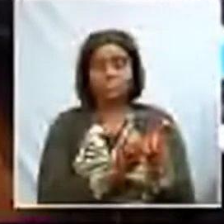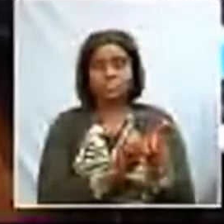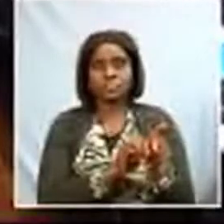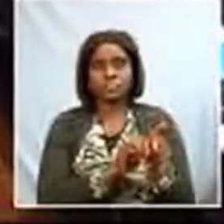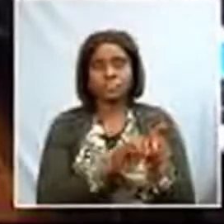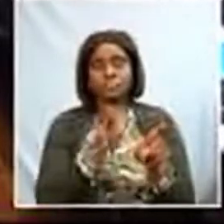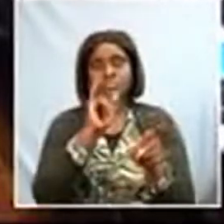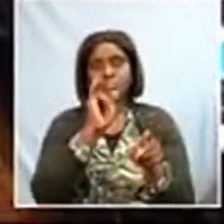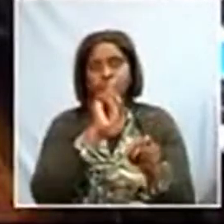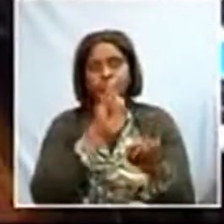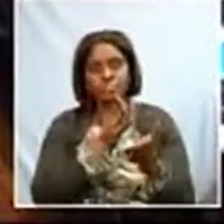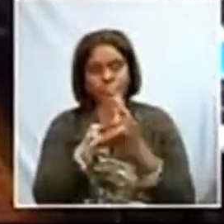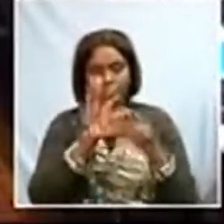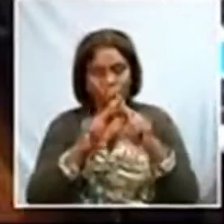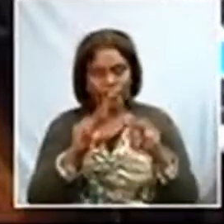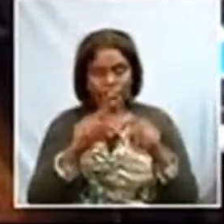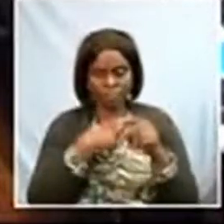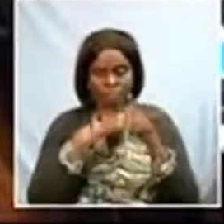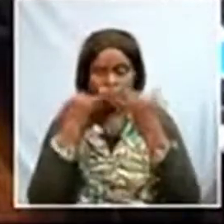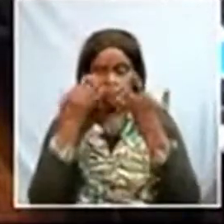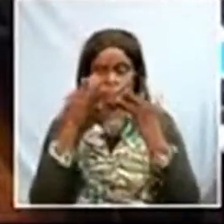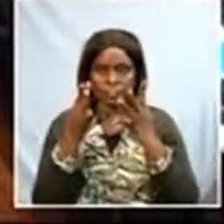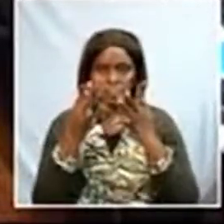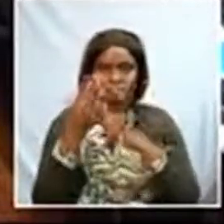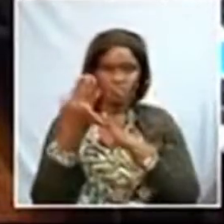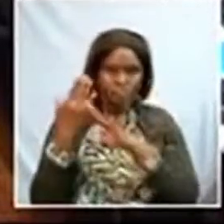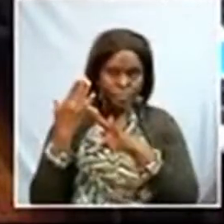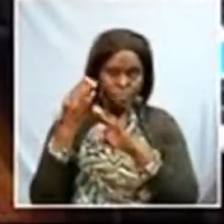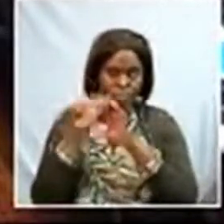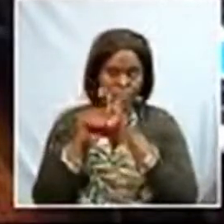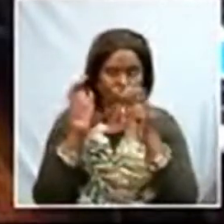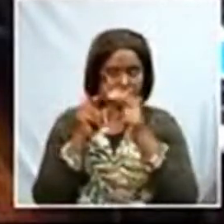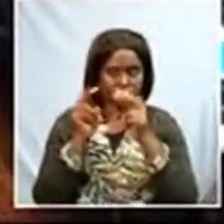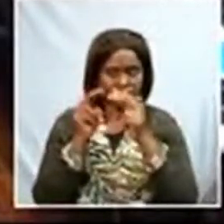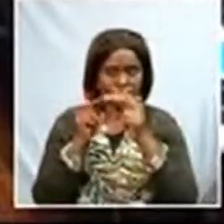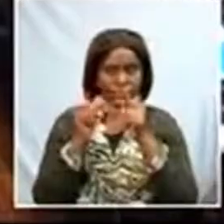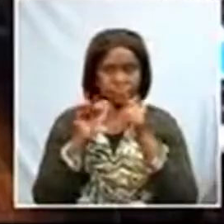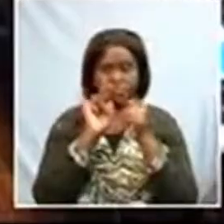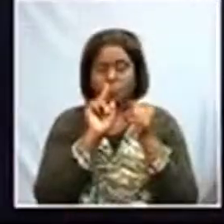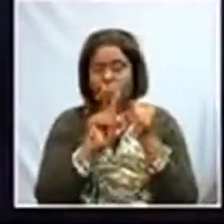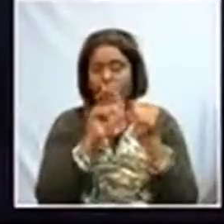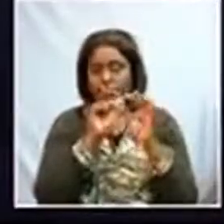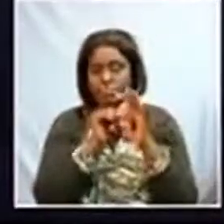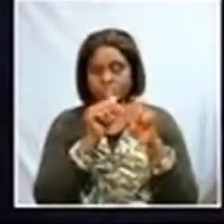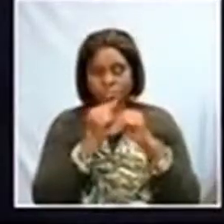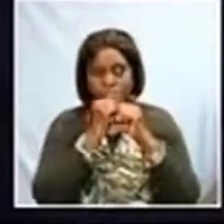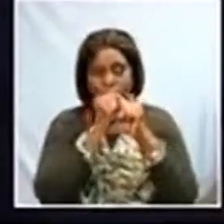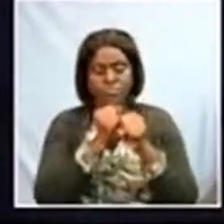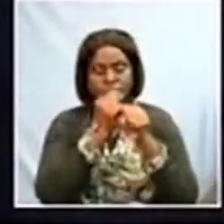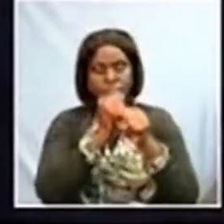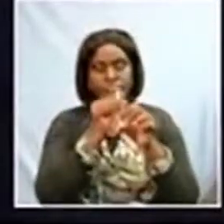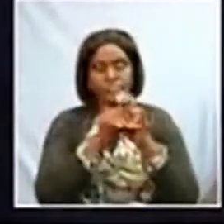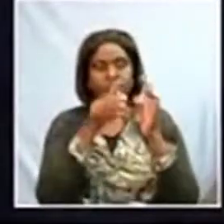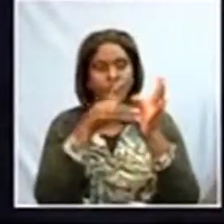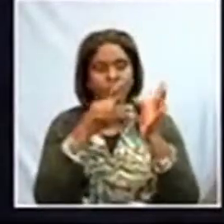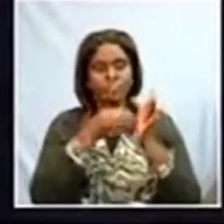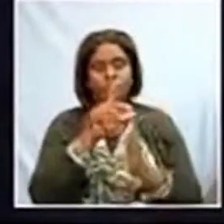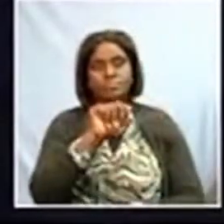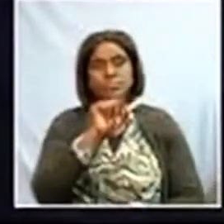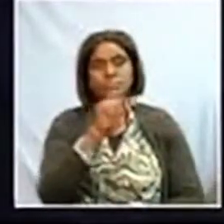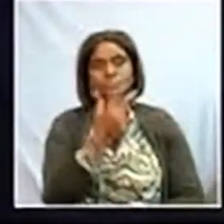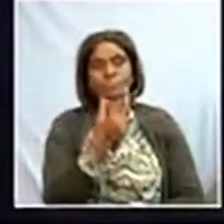Yeah, correct, Chair. As I mentioned earlier on in the contract, it was awarded in February of